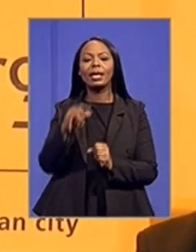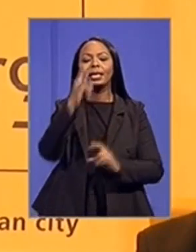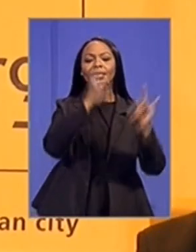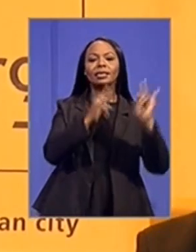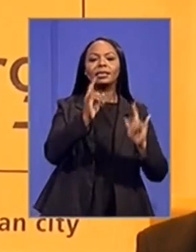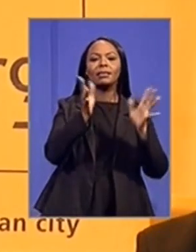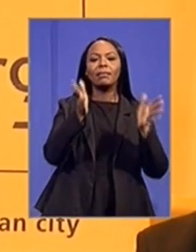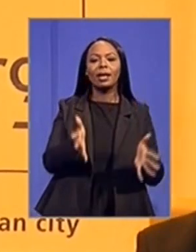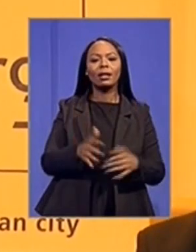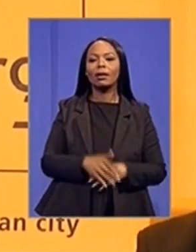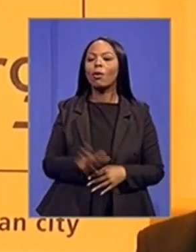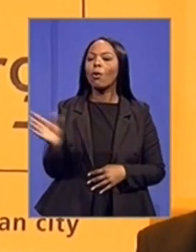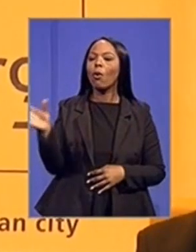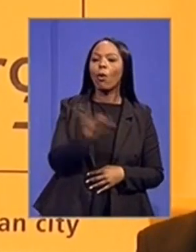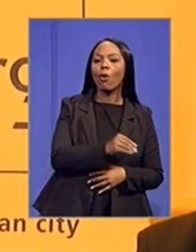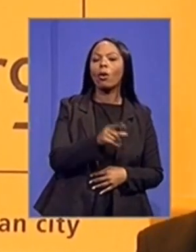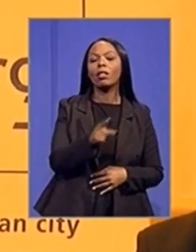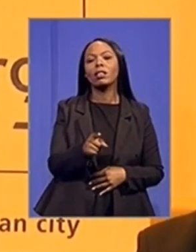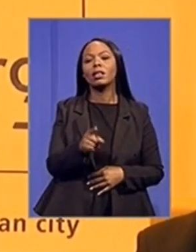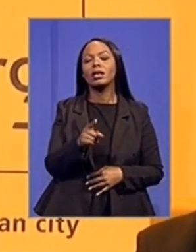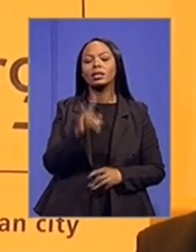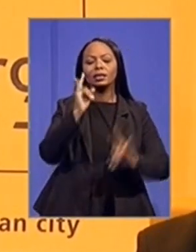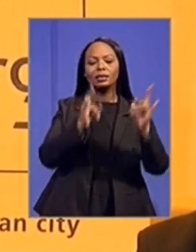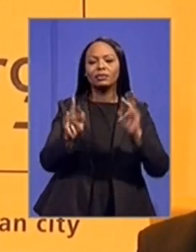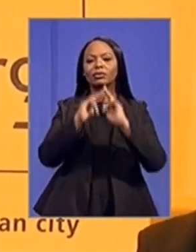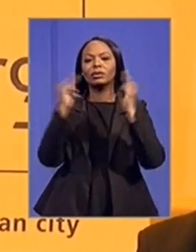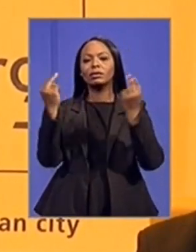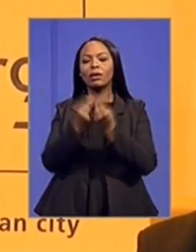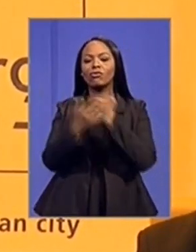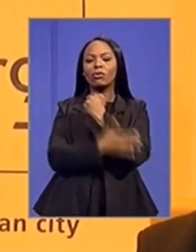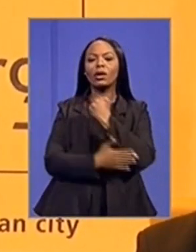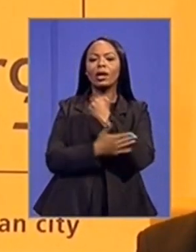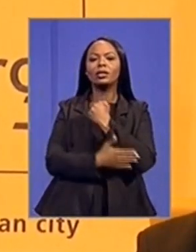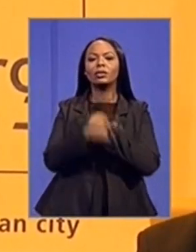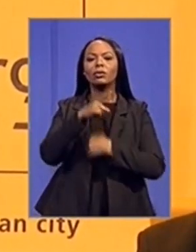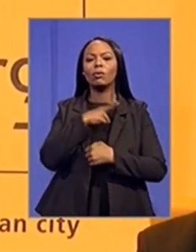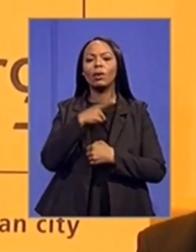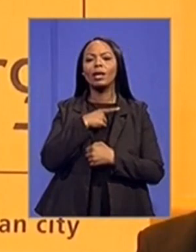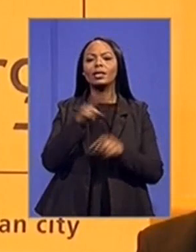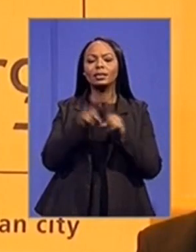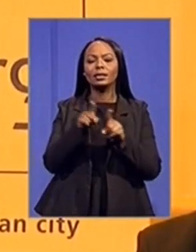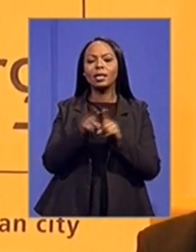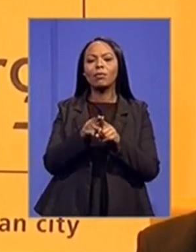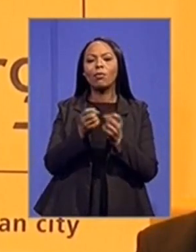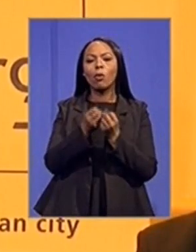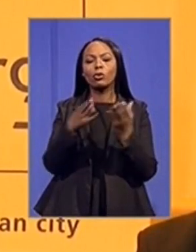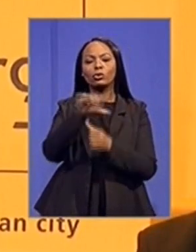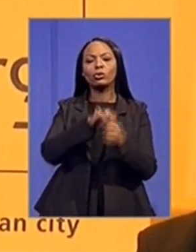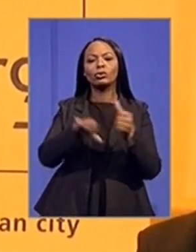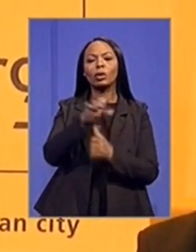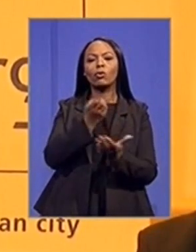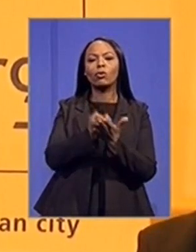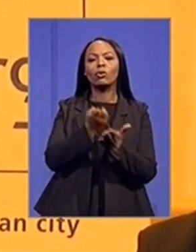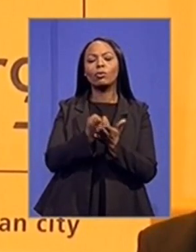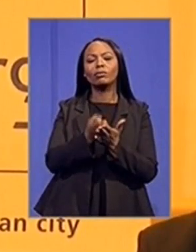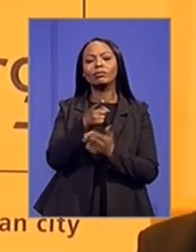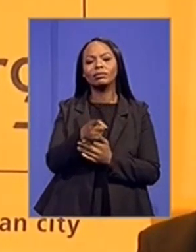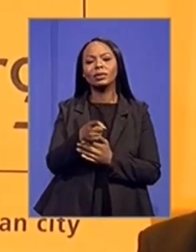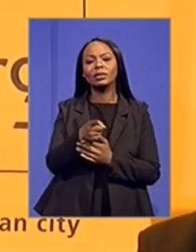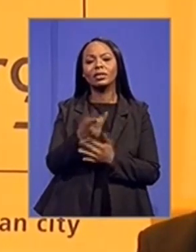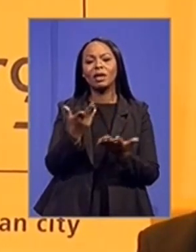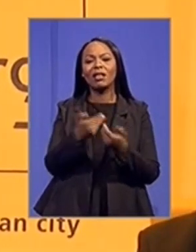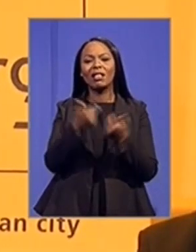this nation. I worry when I see polarization across socioeconomic lines. I worry if we are